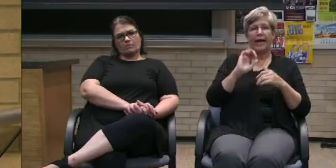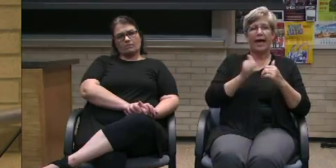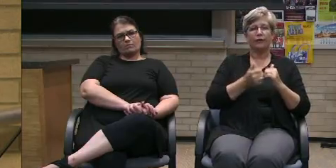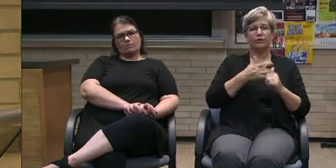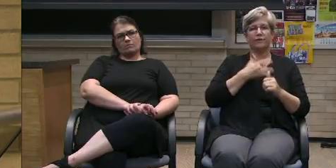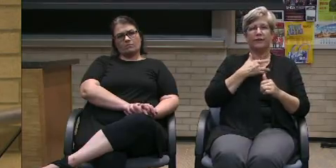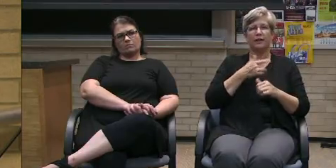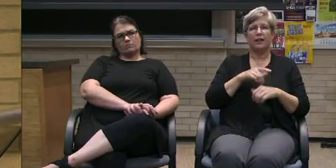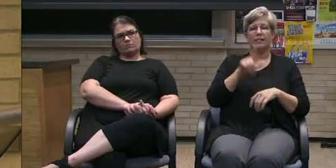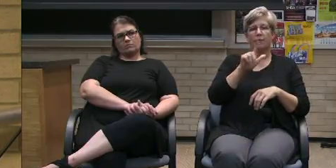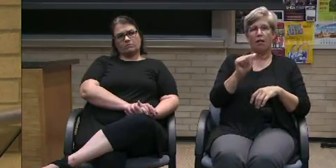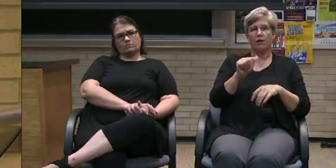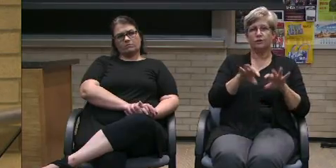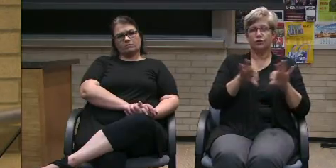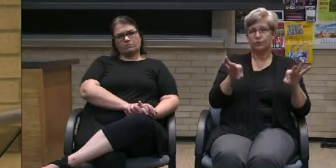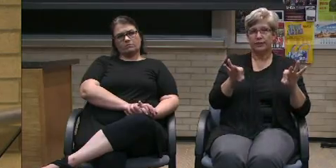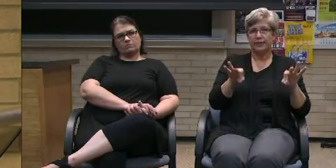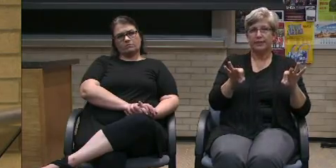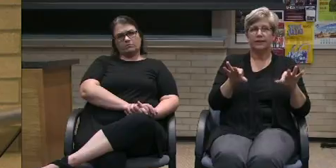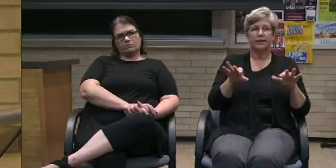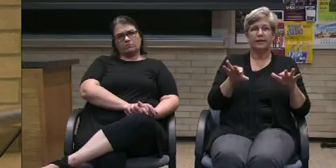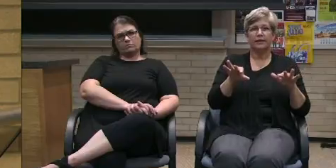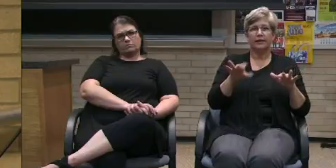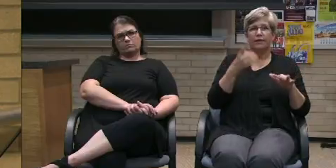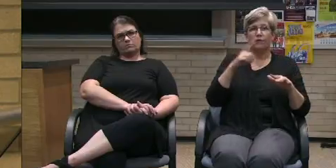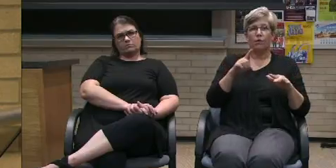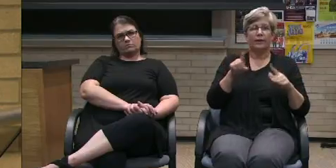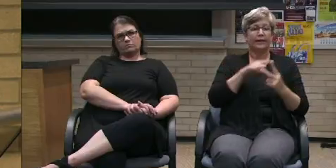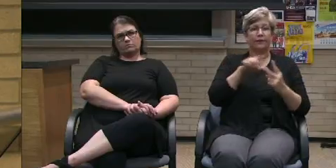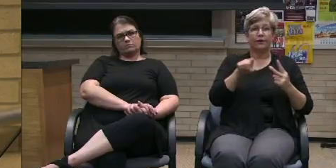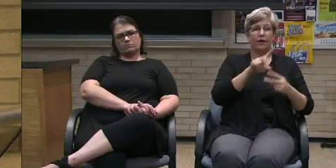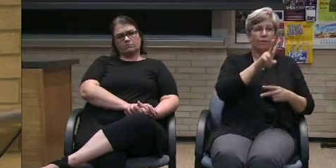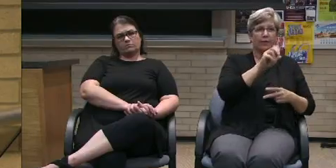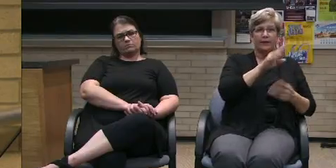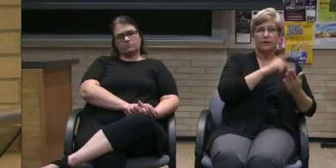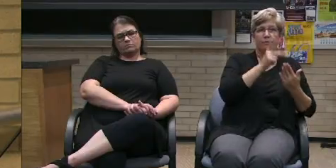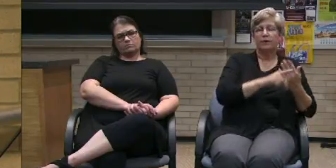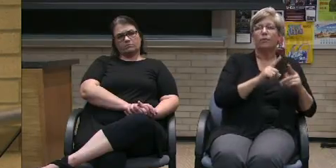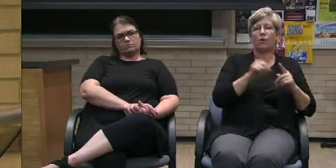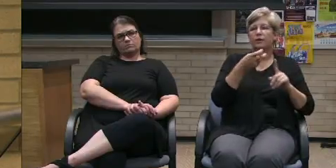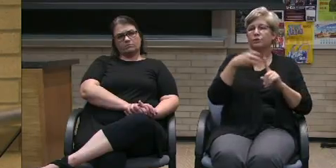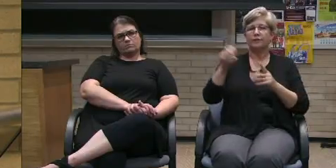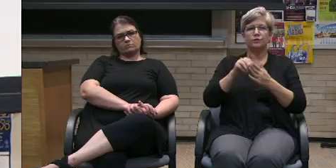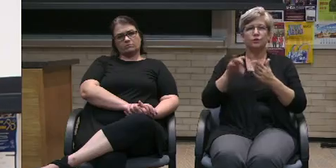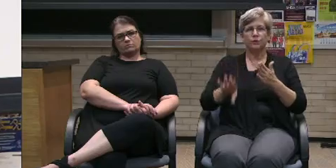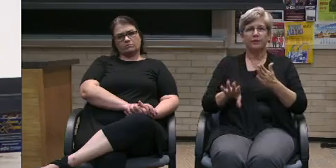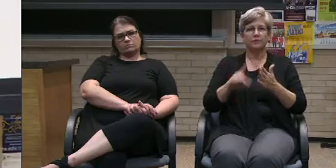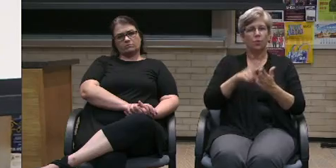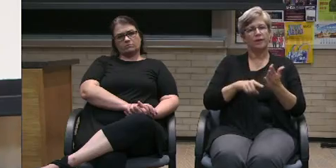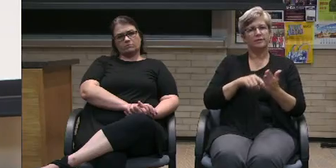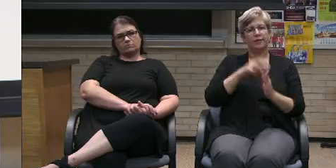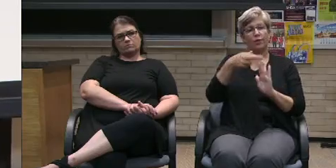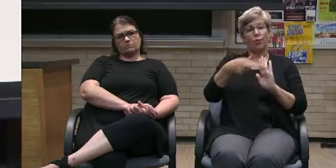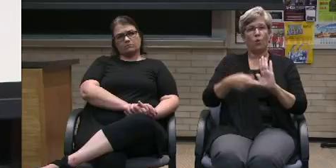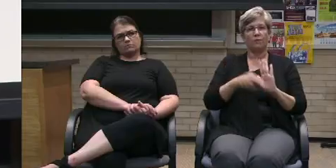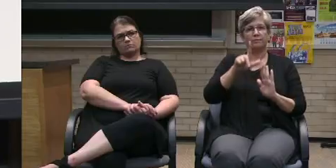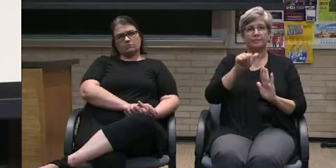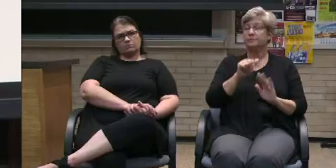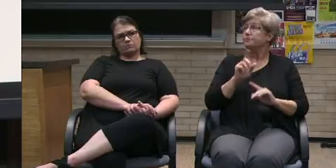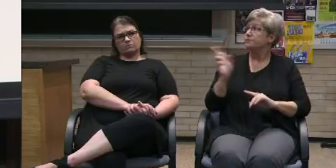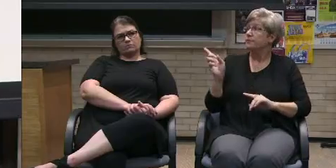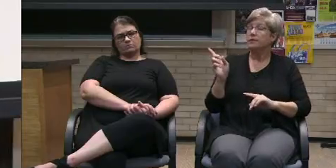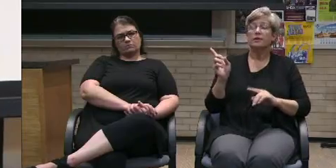career vocational programs or for transfer students or, you know, whatever. Yeah. Well, clearly a lot of students major in general studies or the